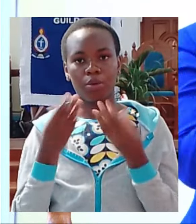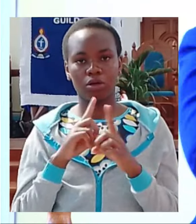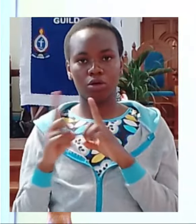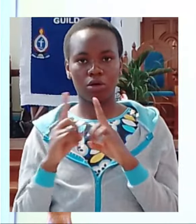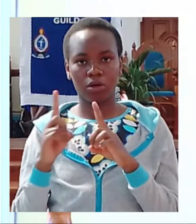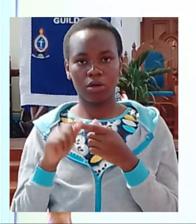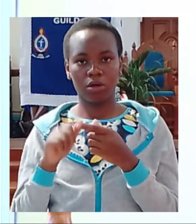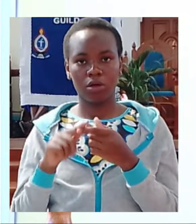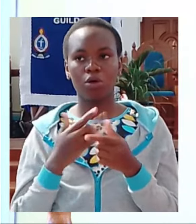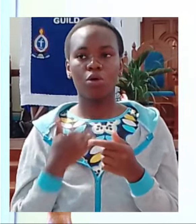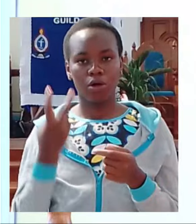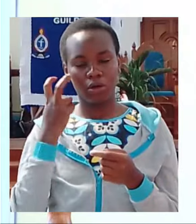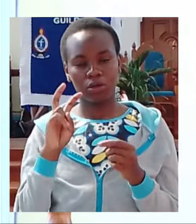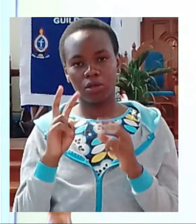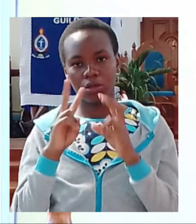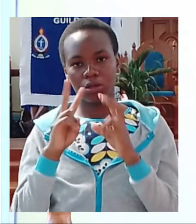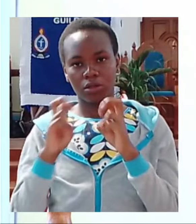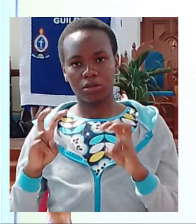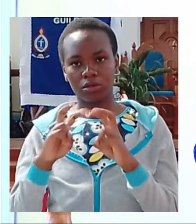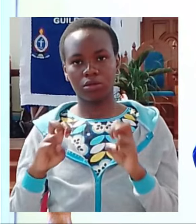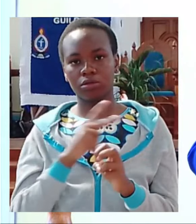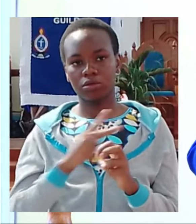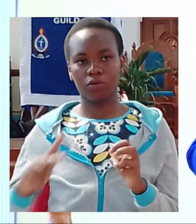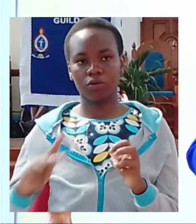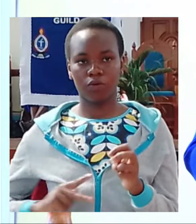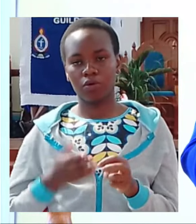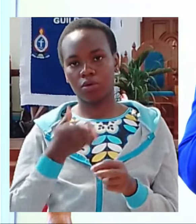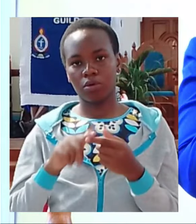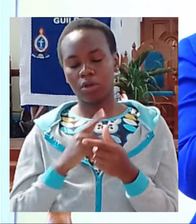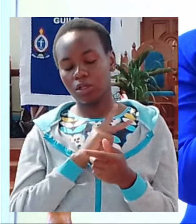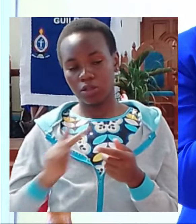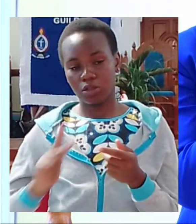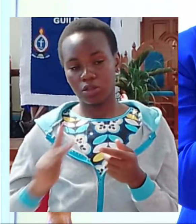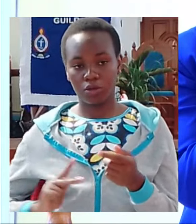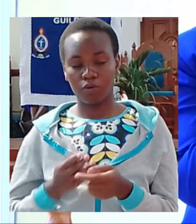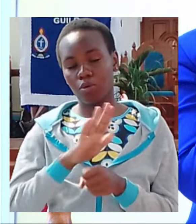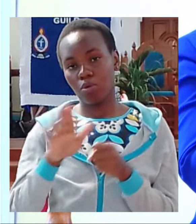I need to seek the righteousness of God and to seek his kingdom?